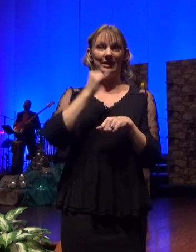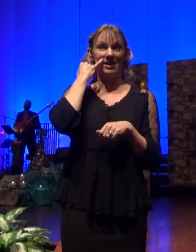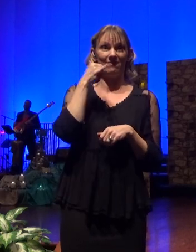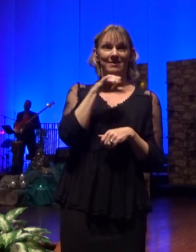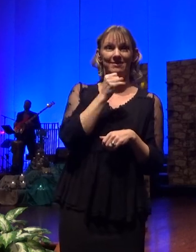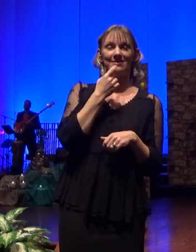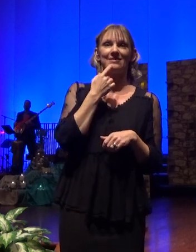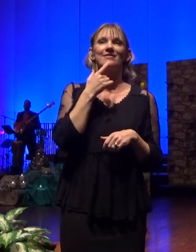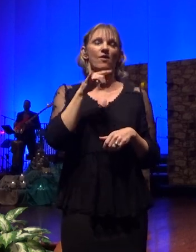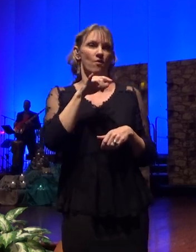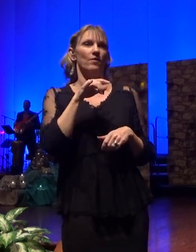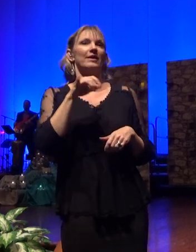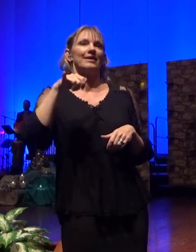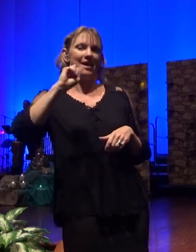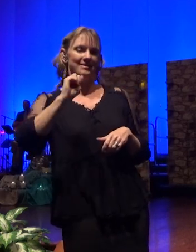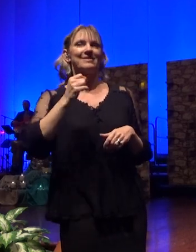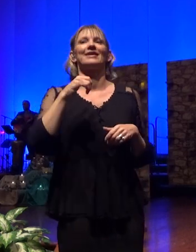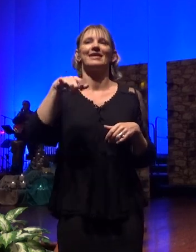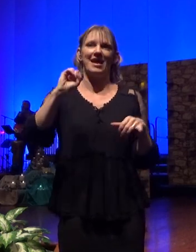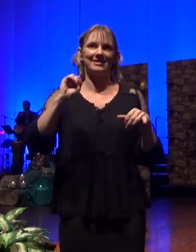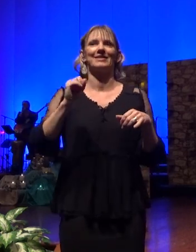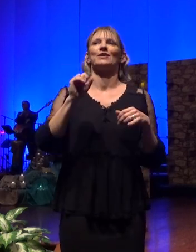Yes. And so it is.